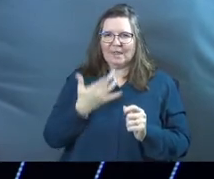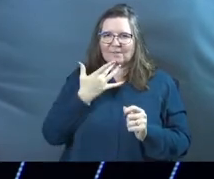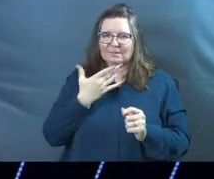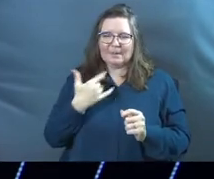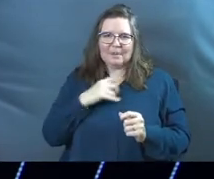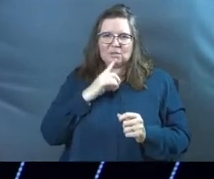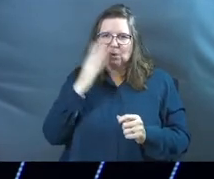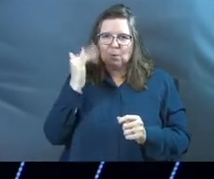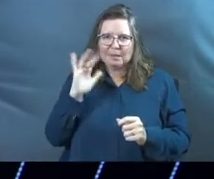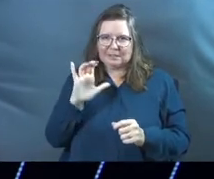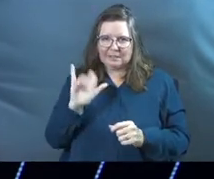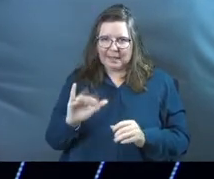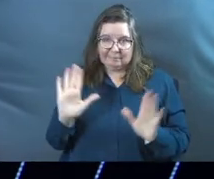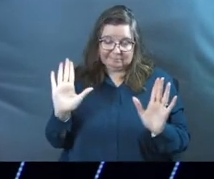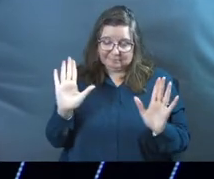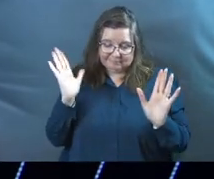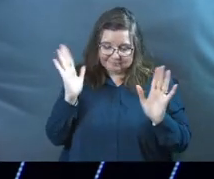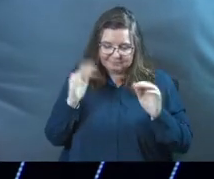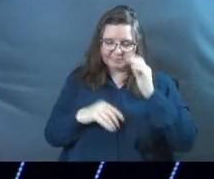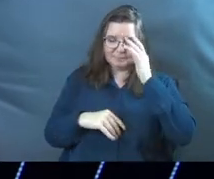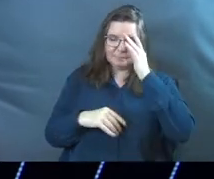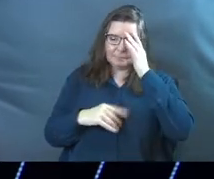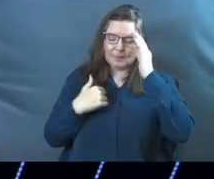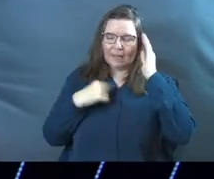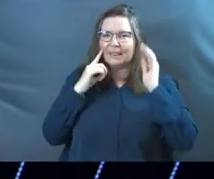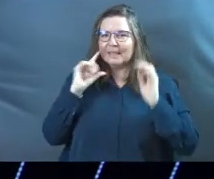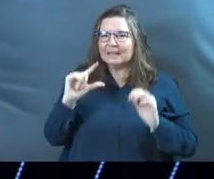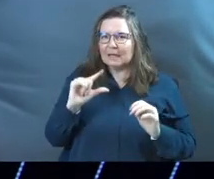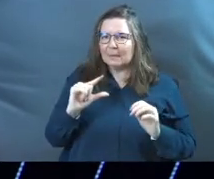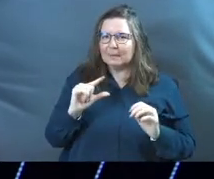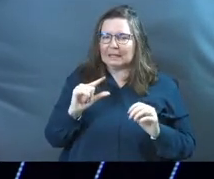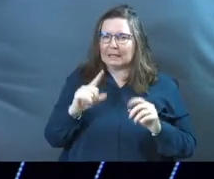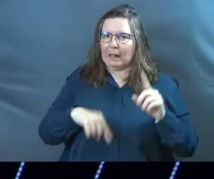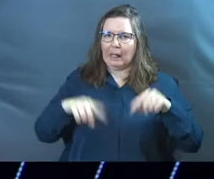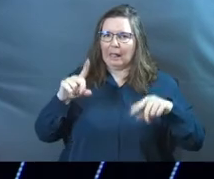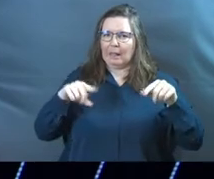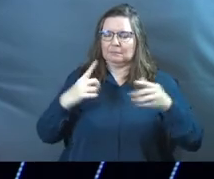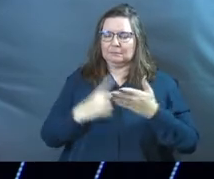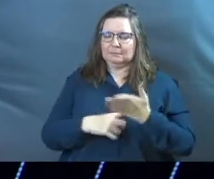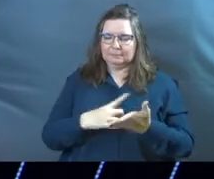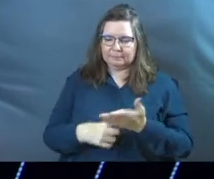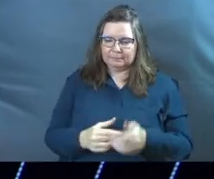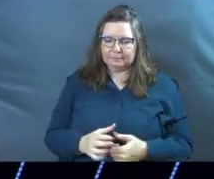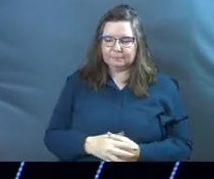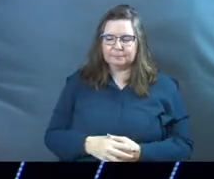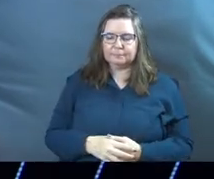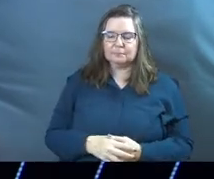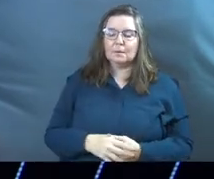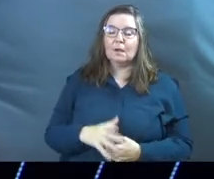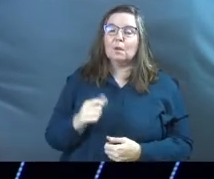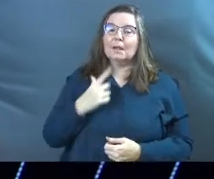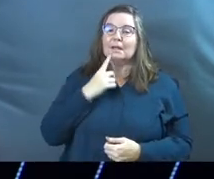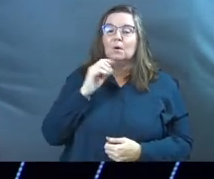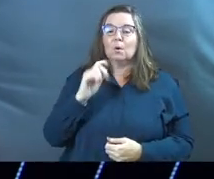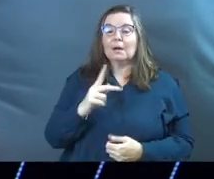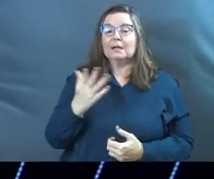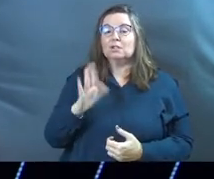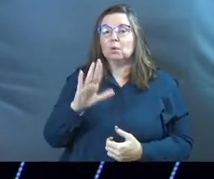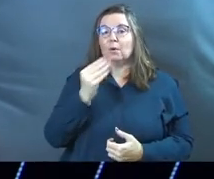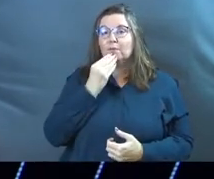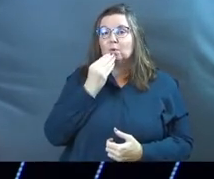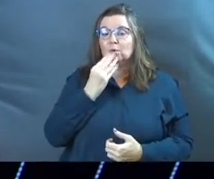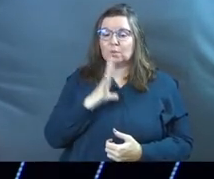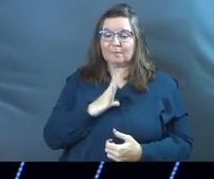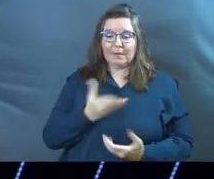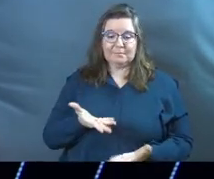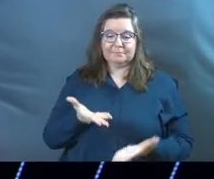favoritism thing. I'm not sure why he does that. Again, I think he's a little bit erratic sometimes. And so then he says, okay, so here's your food,